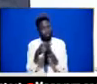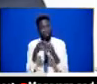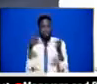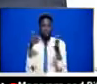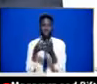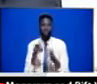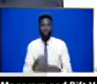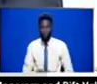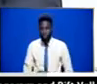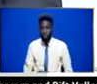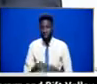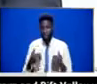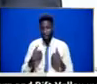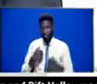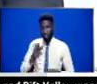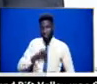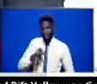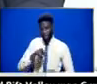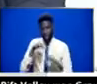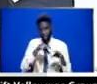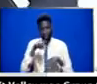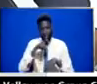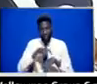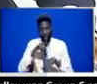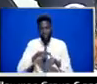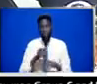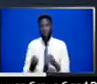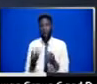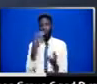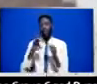County during the deadly COVID-19 pandemic.